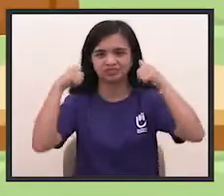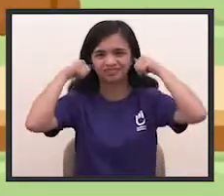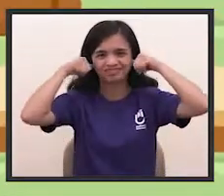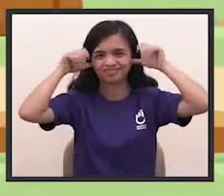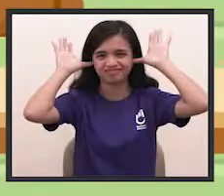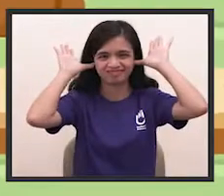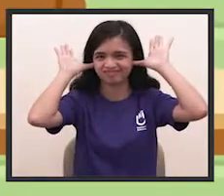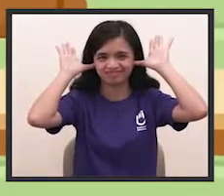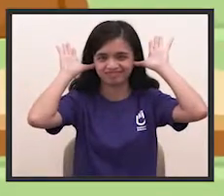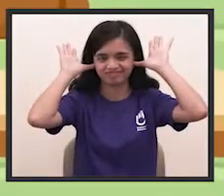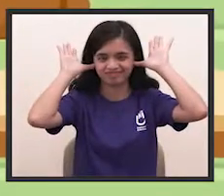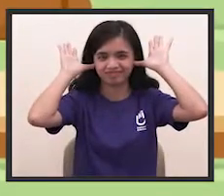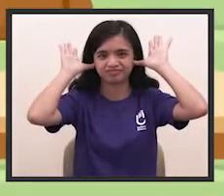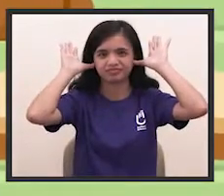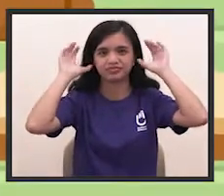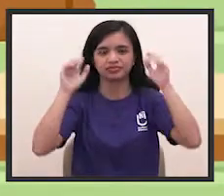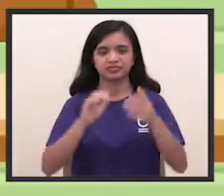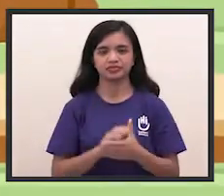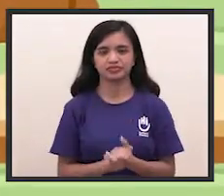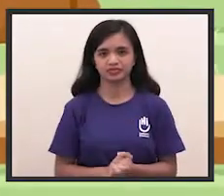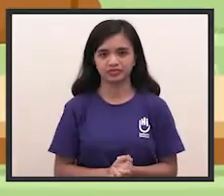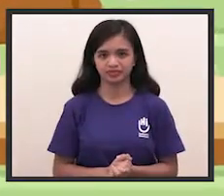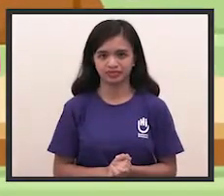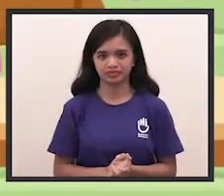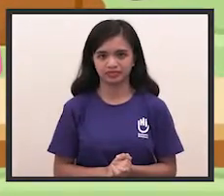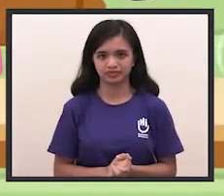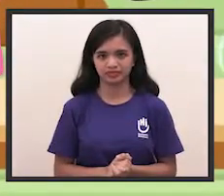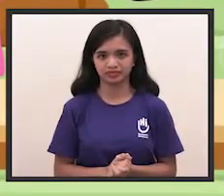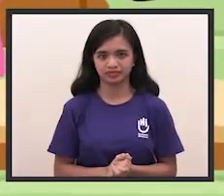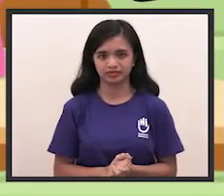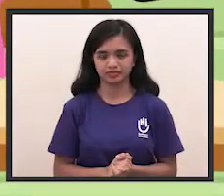for children who have difficulty communicating,